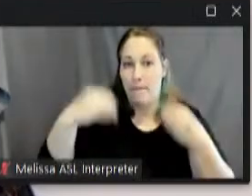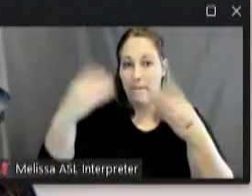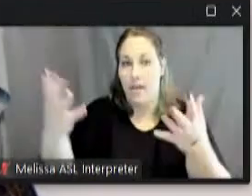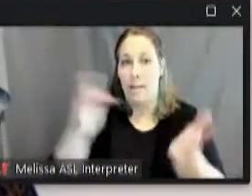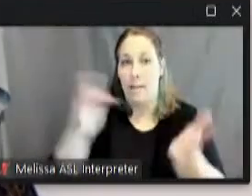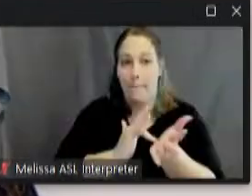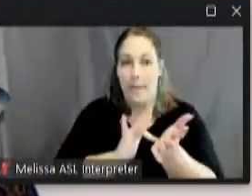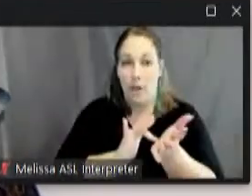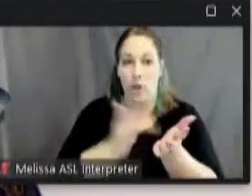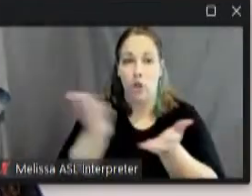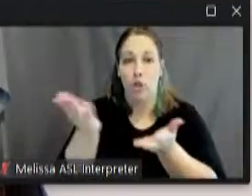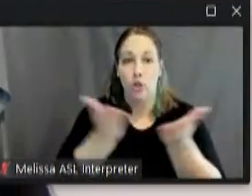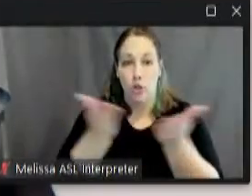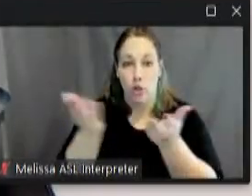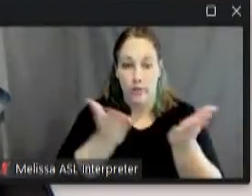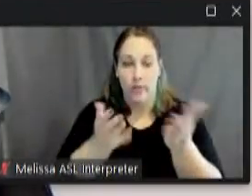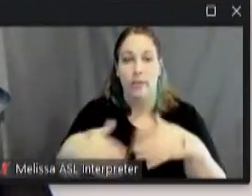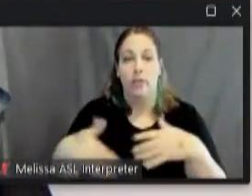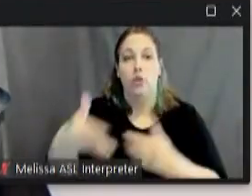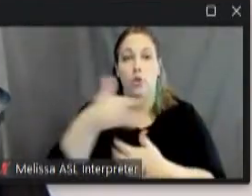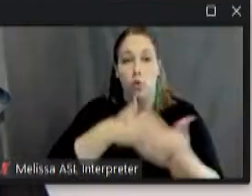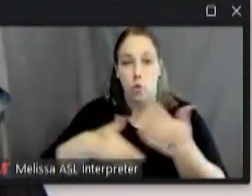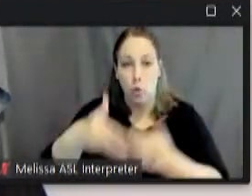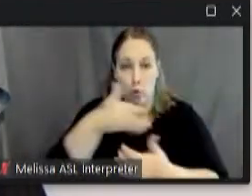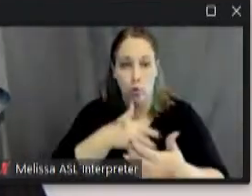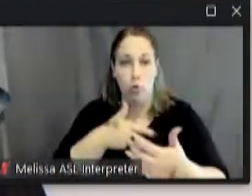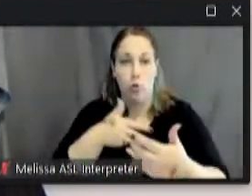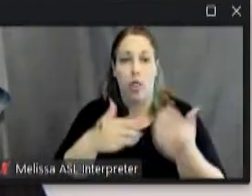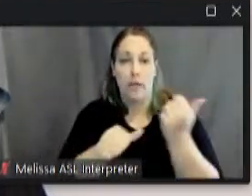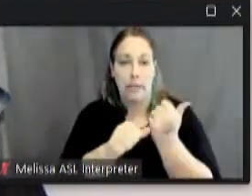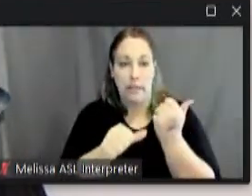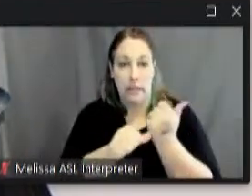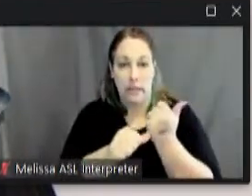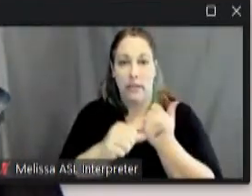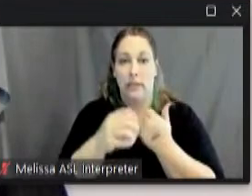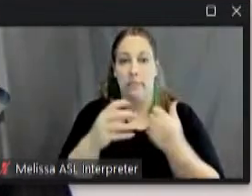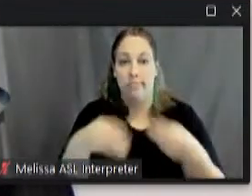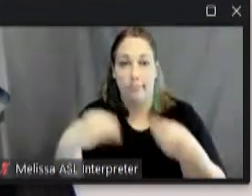services, social assistance. And I